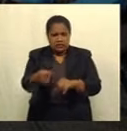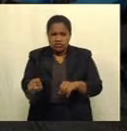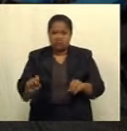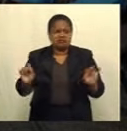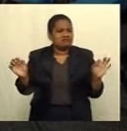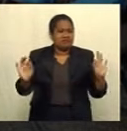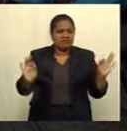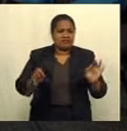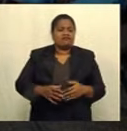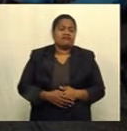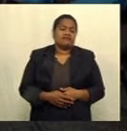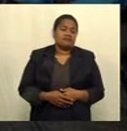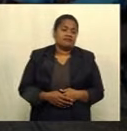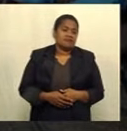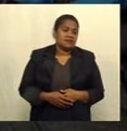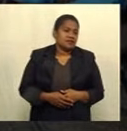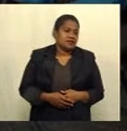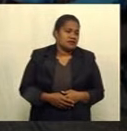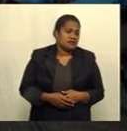will talk to him